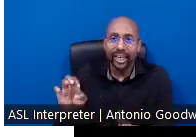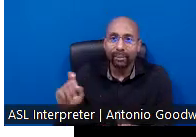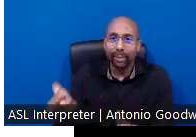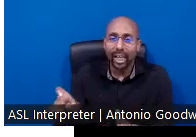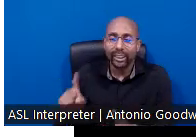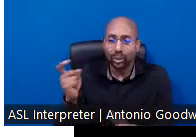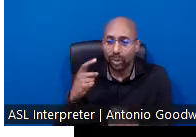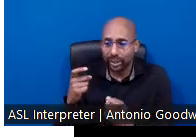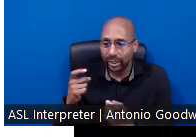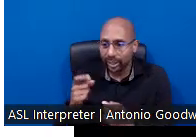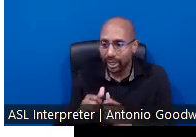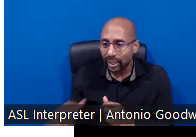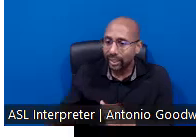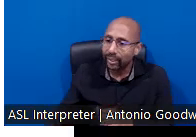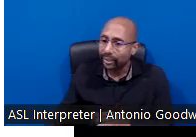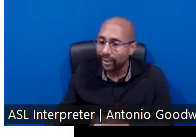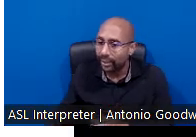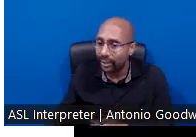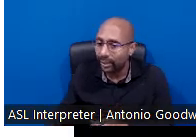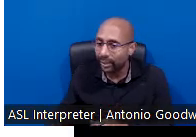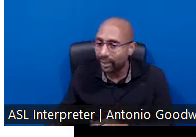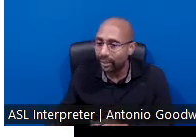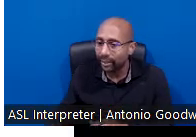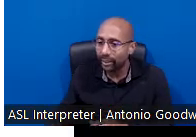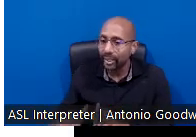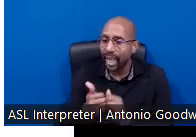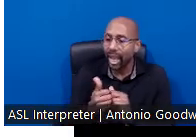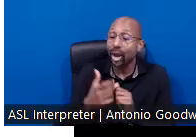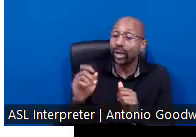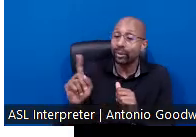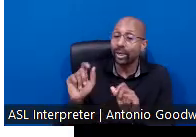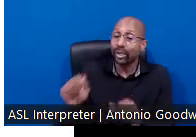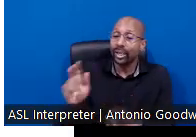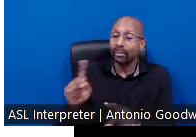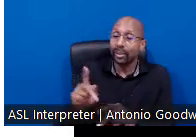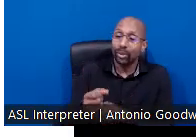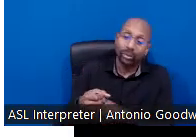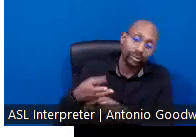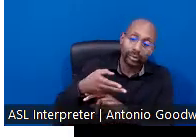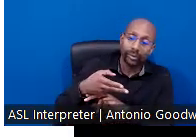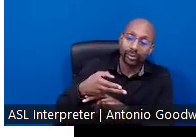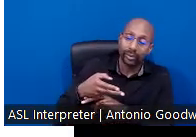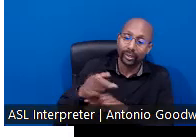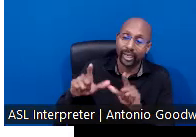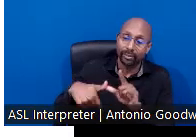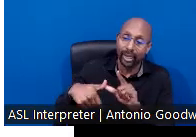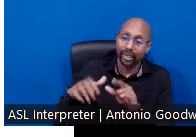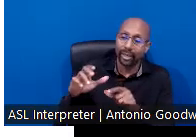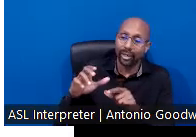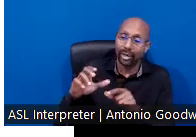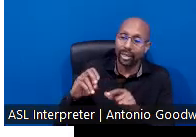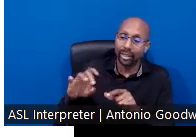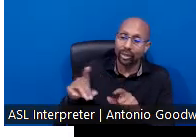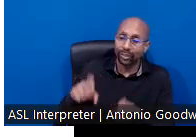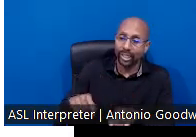How and where can people dispose expired COVID test kits and expired hand sanitizer? Yeah, so we've